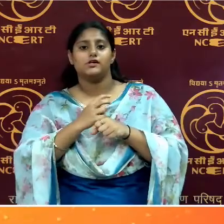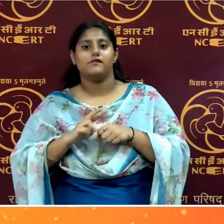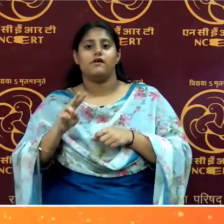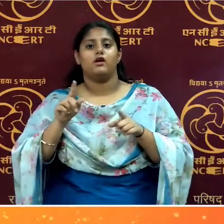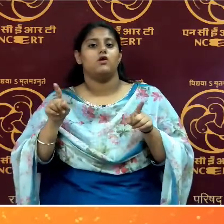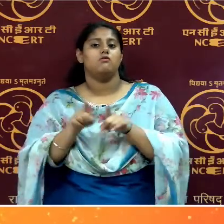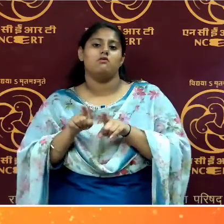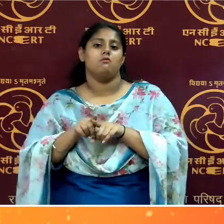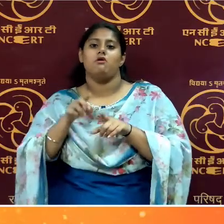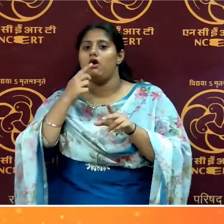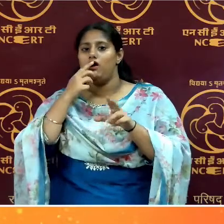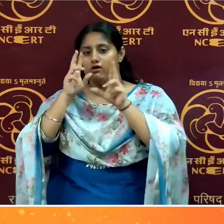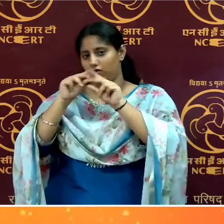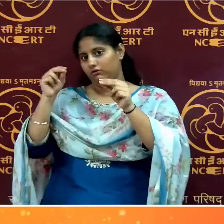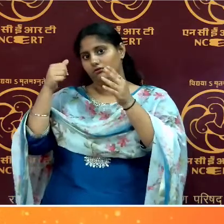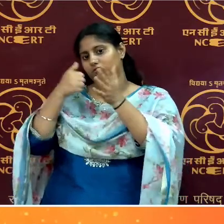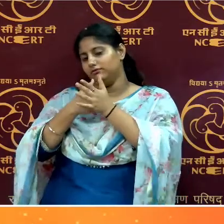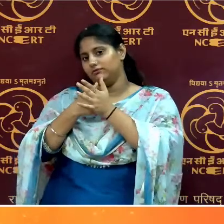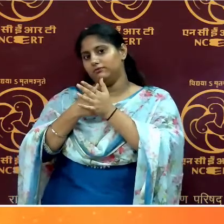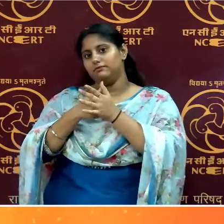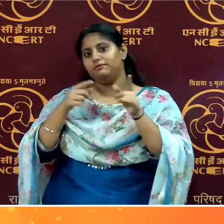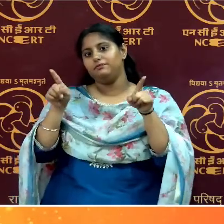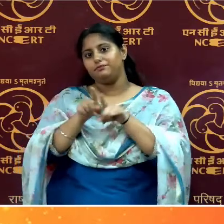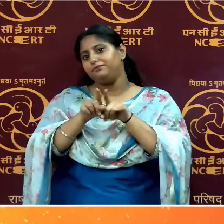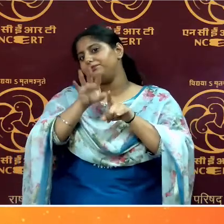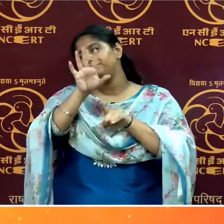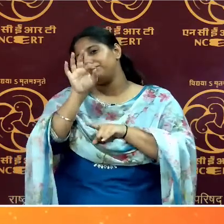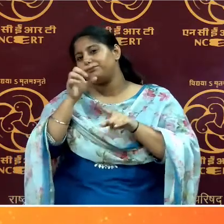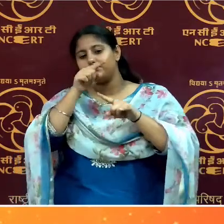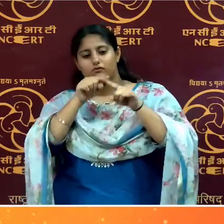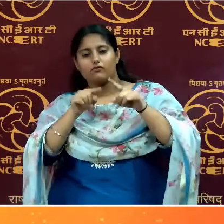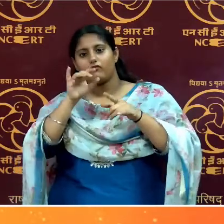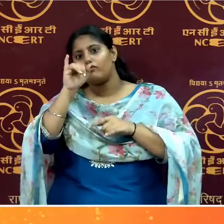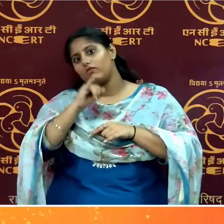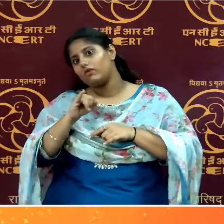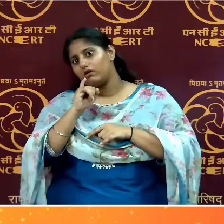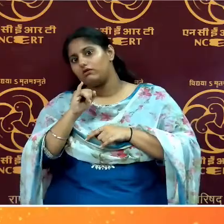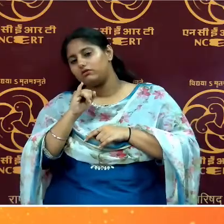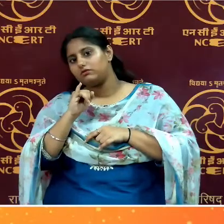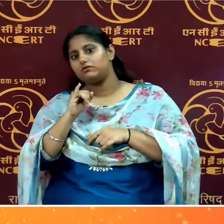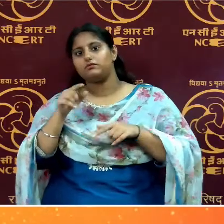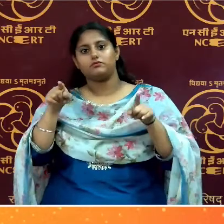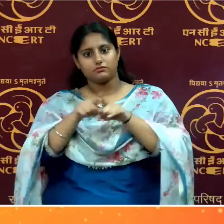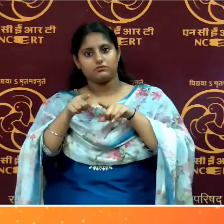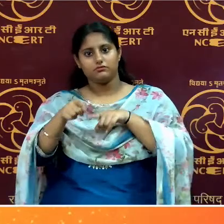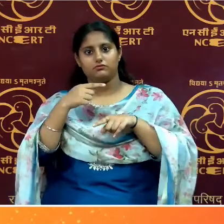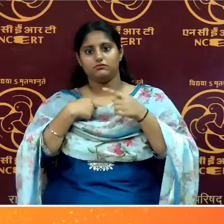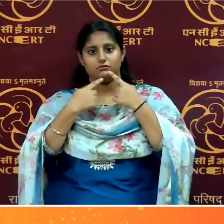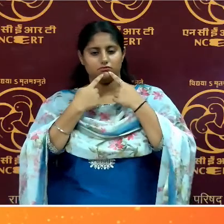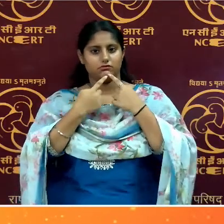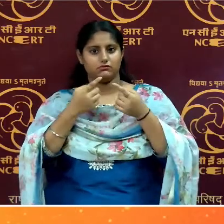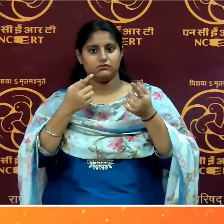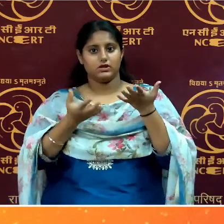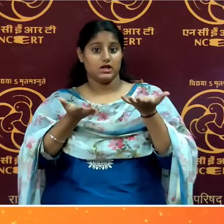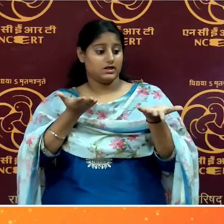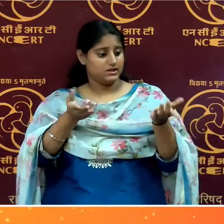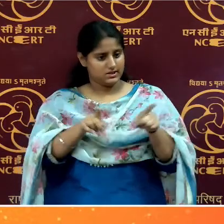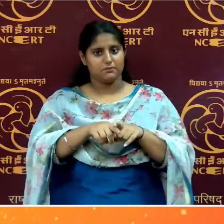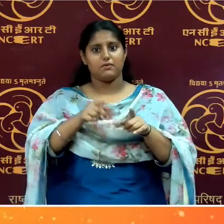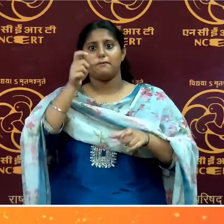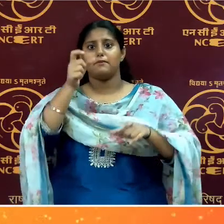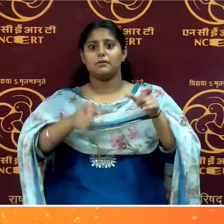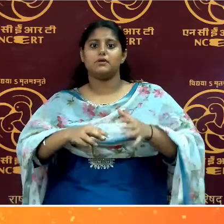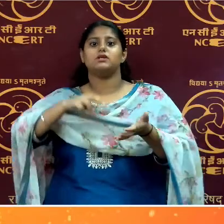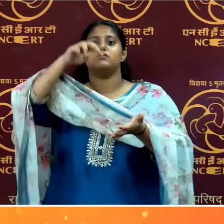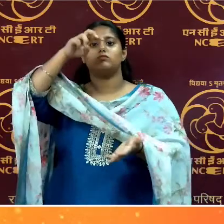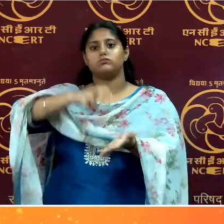moon. So your weight will be 50 divided by 6. Okay, and that is why people bounce. Yes. Astronauts bounce